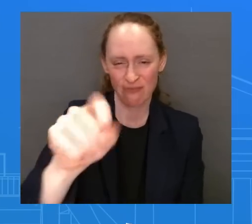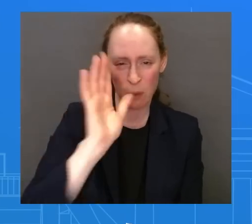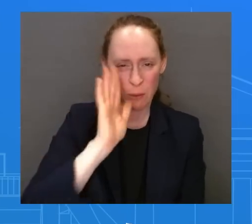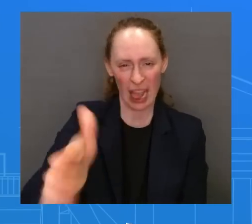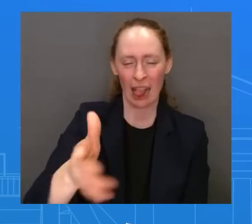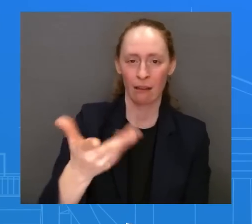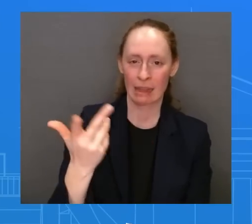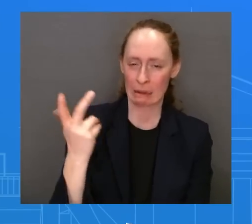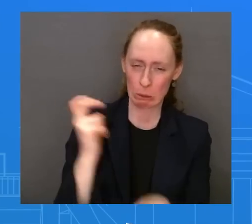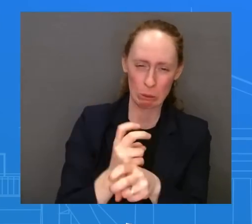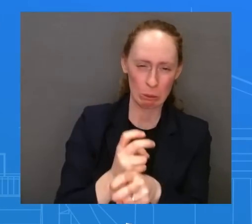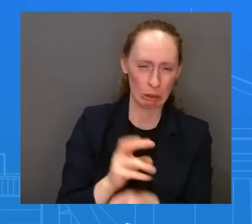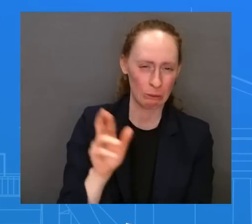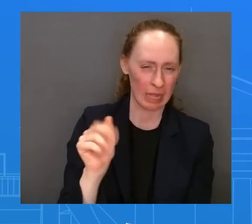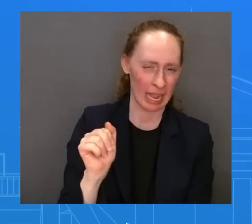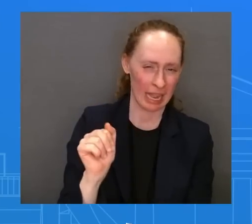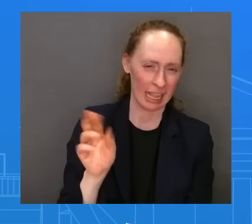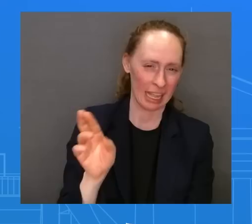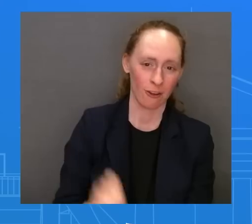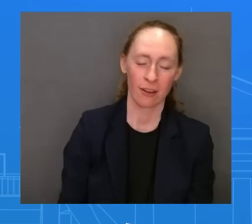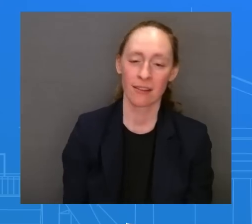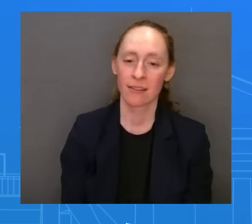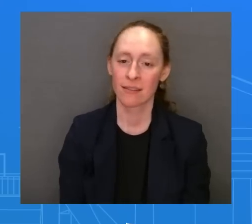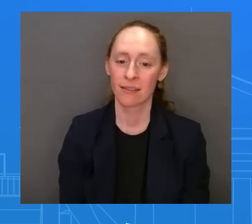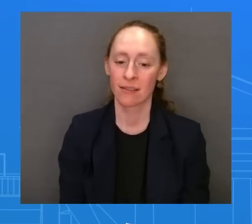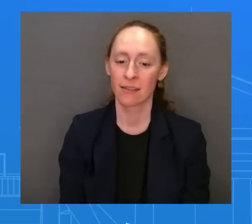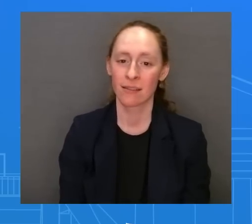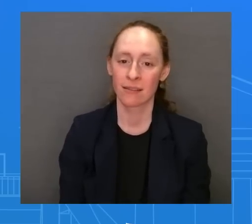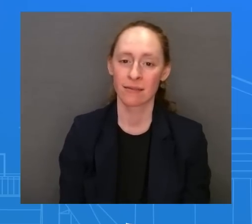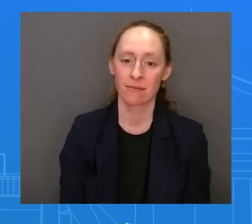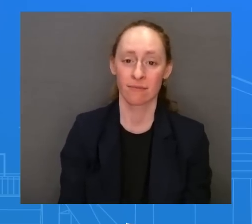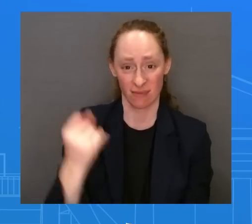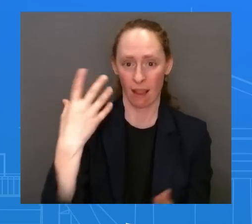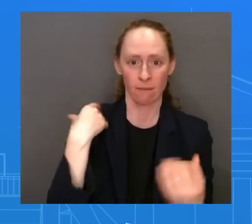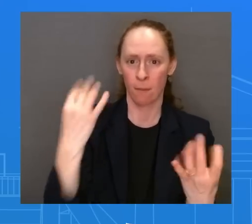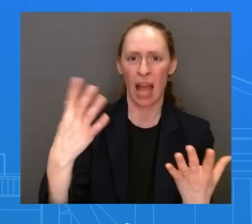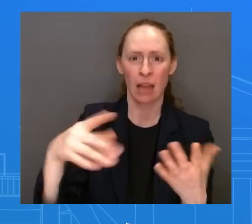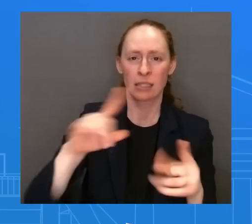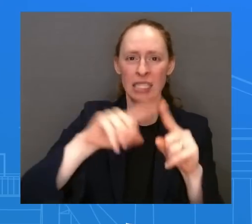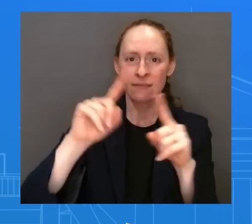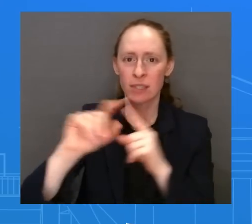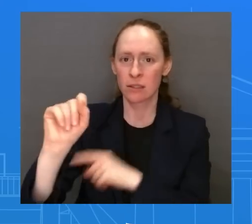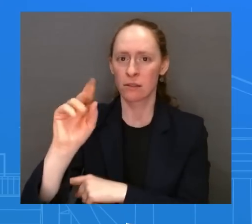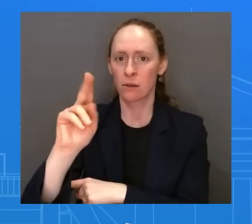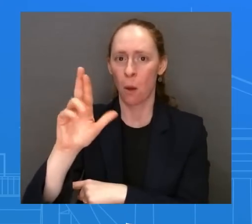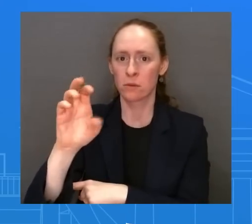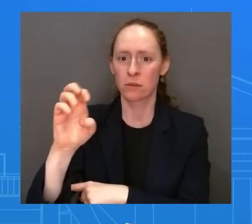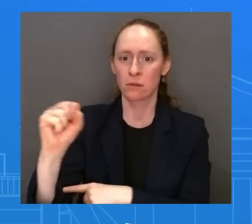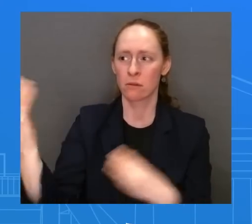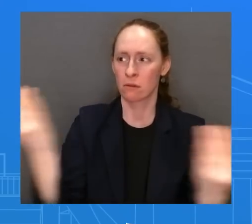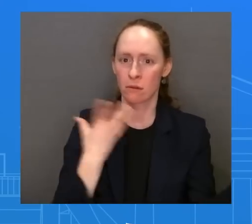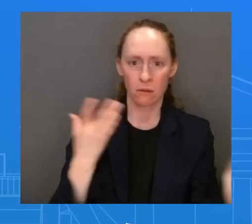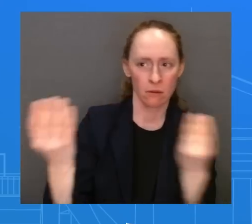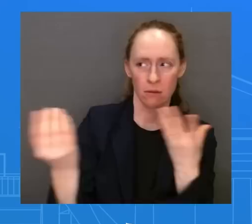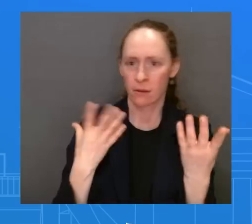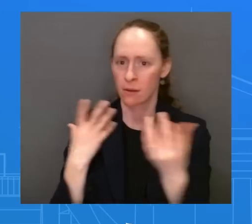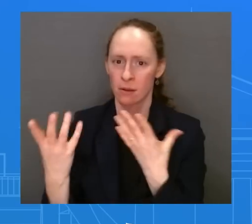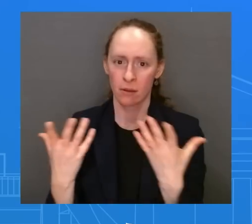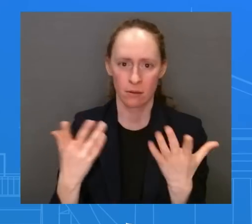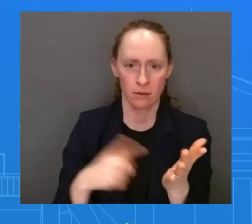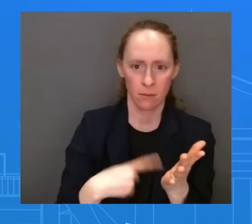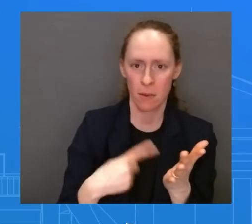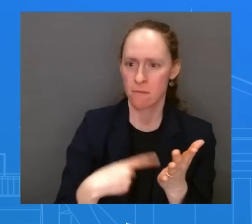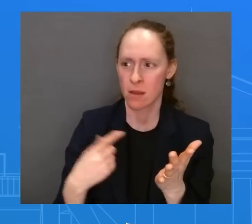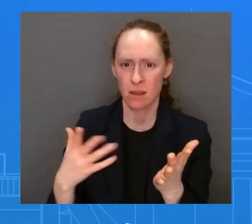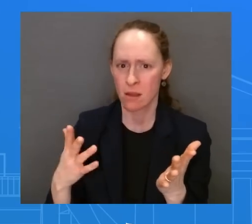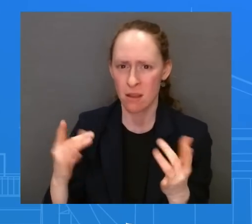of information sometimes in real time without even a lot of time to process and do and they do the best they can do they always get it right they'll